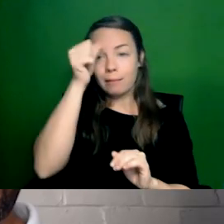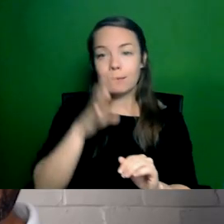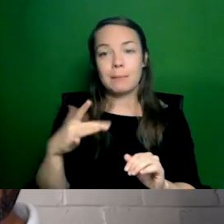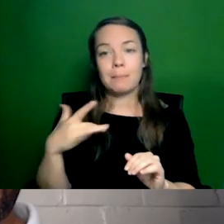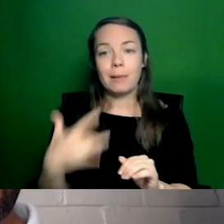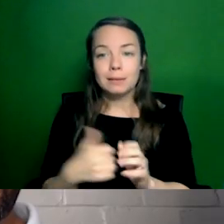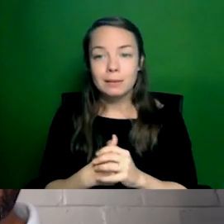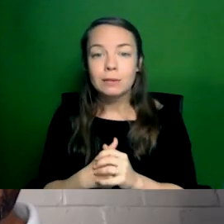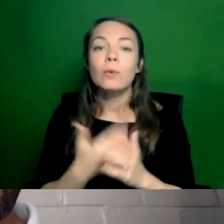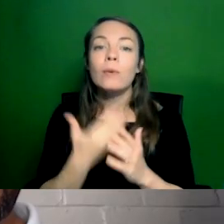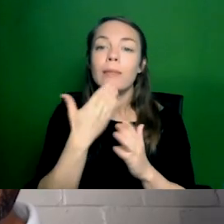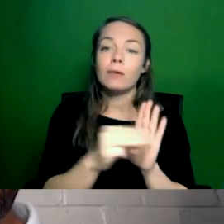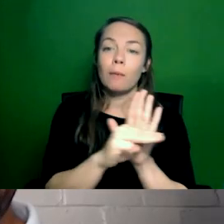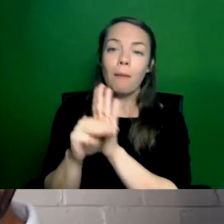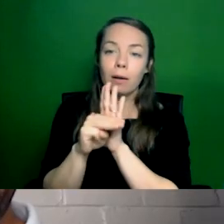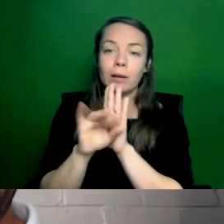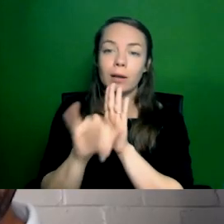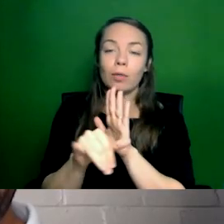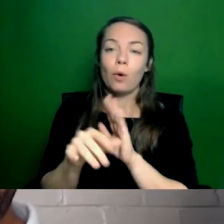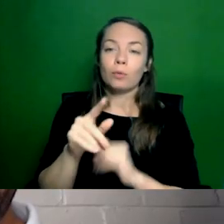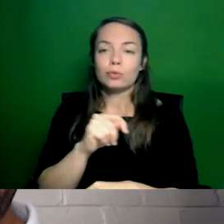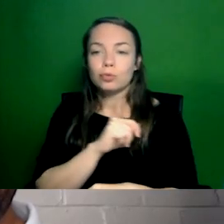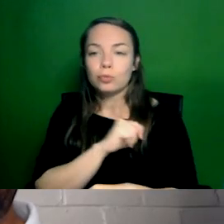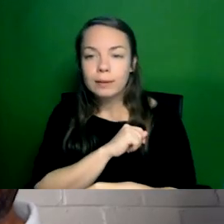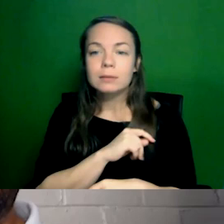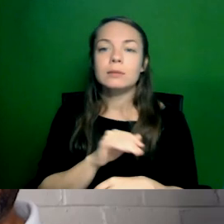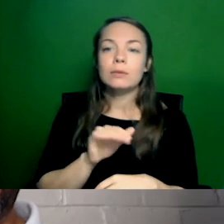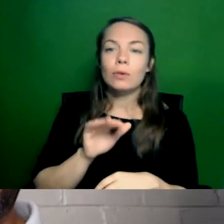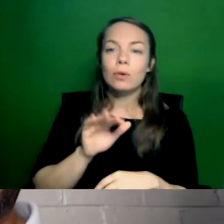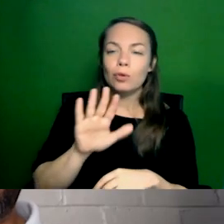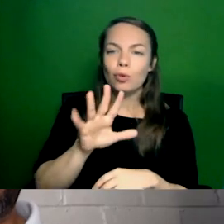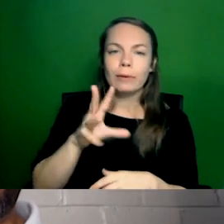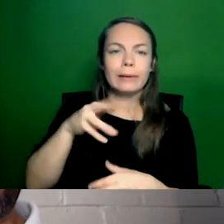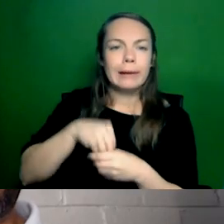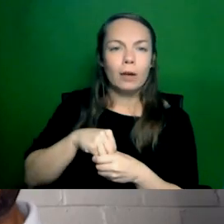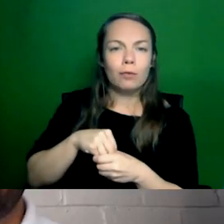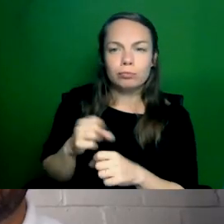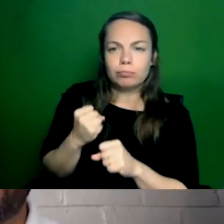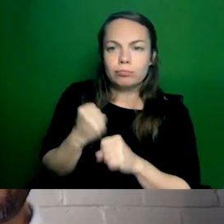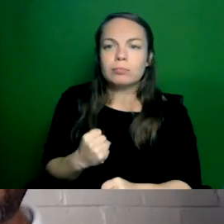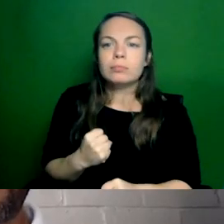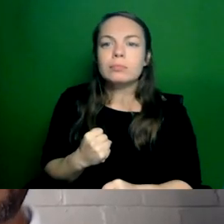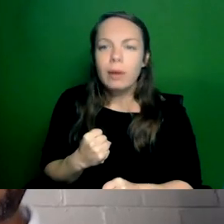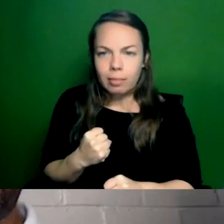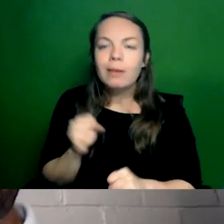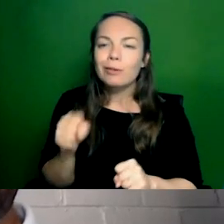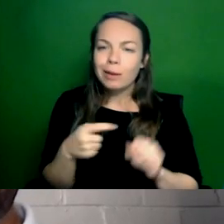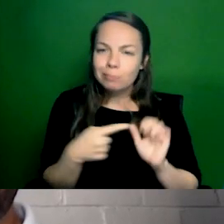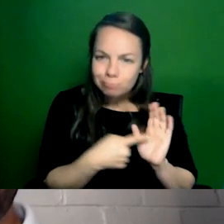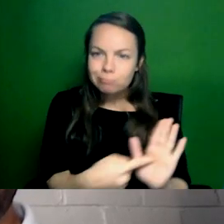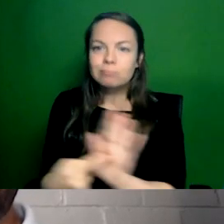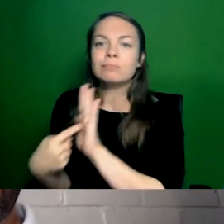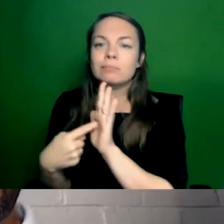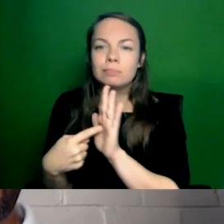you for modeling those traits. Thank you for modeling the inherent strength that can be manifest from